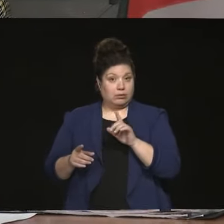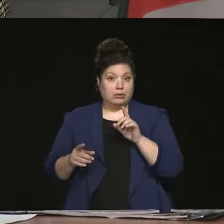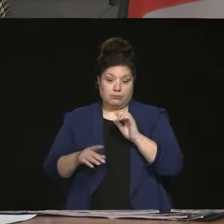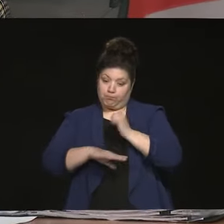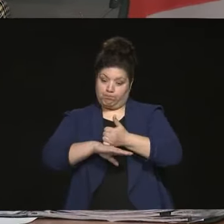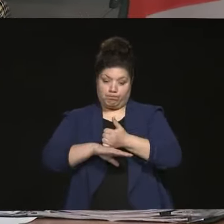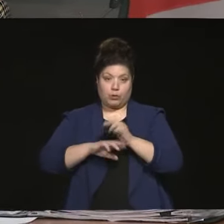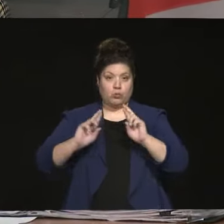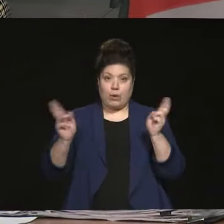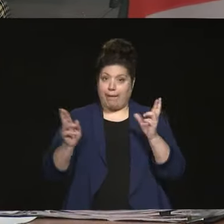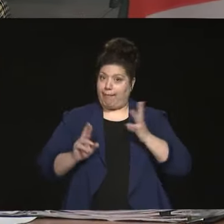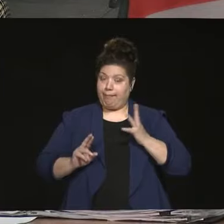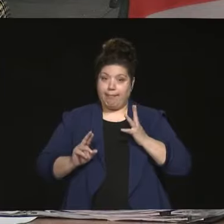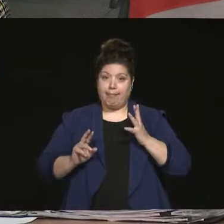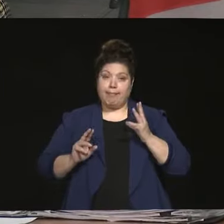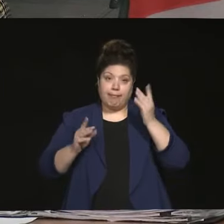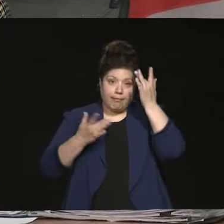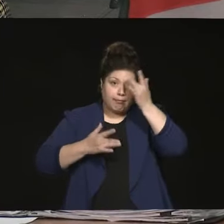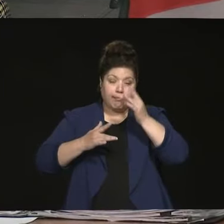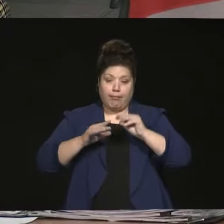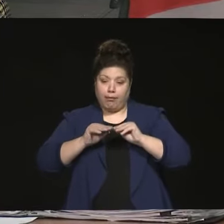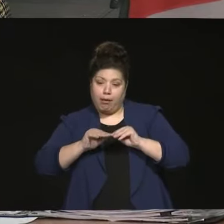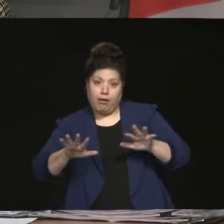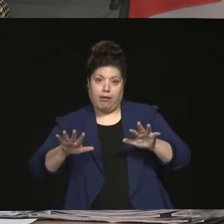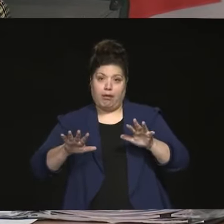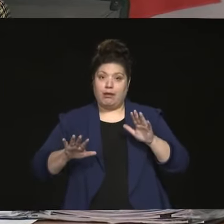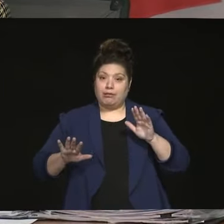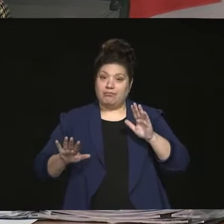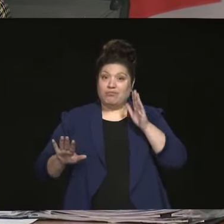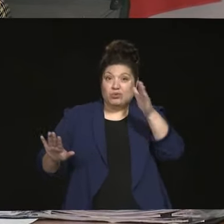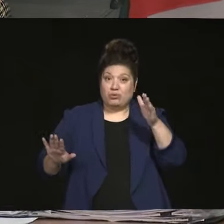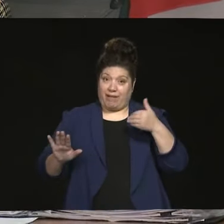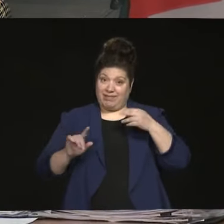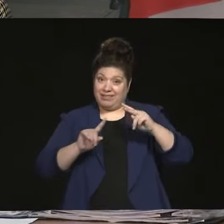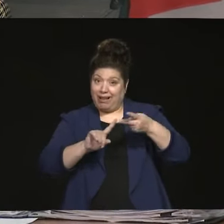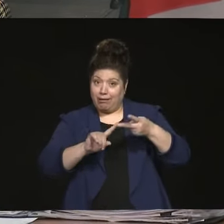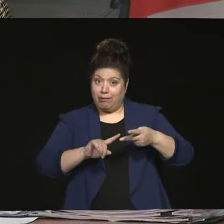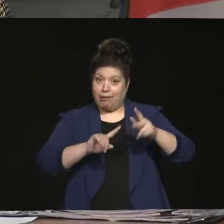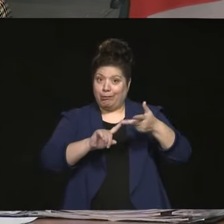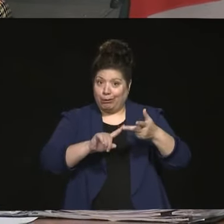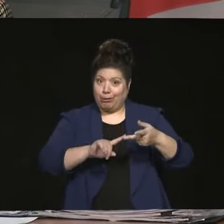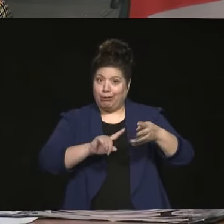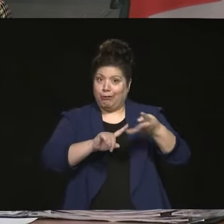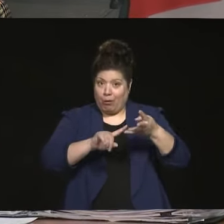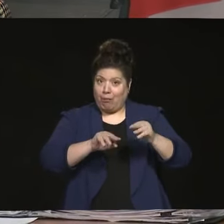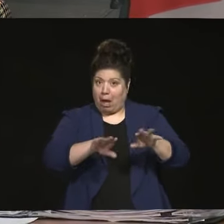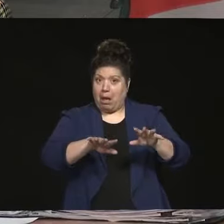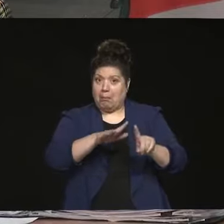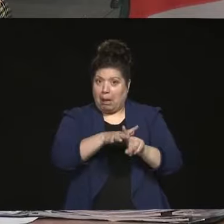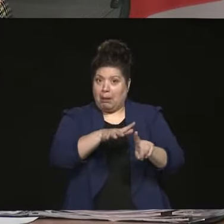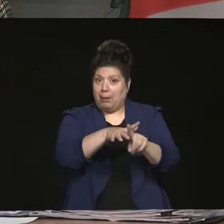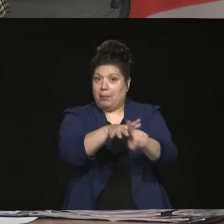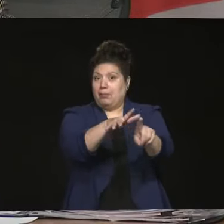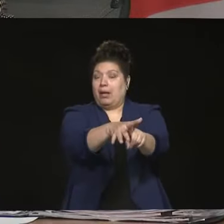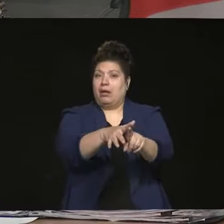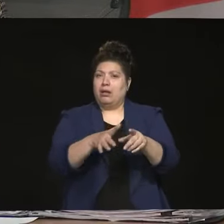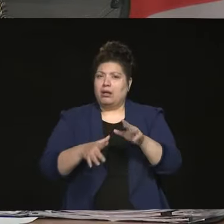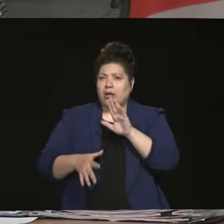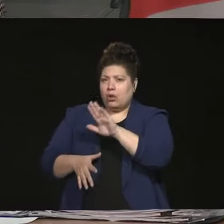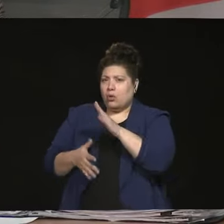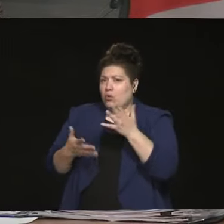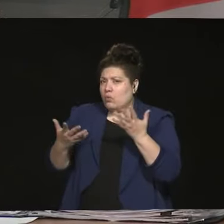prevent, I guess, like a second outbreak or smaller outbreaks, what sort of things would have to be in place, and what are you doing to